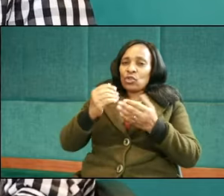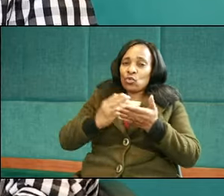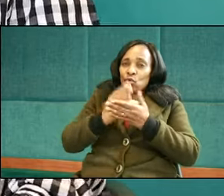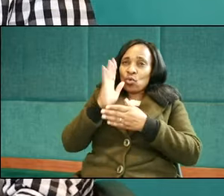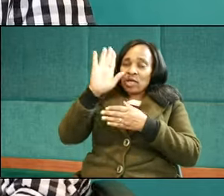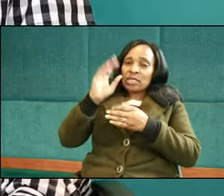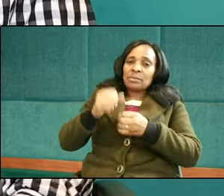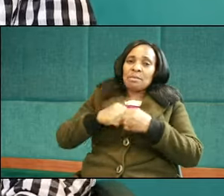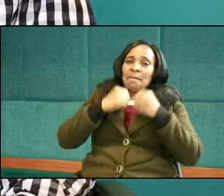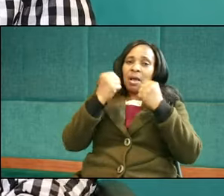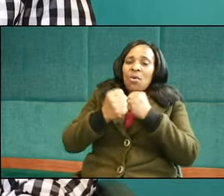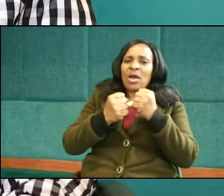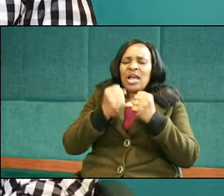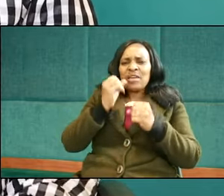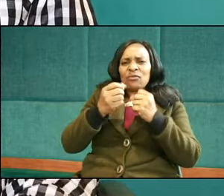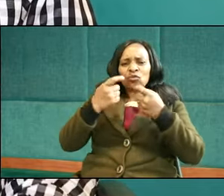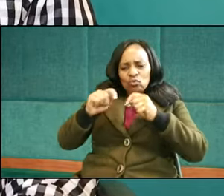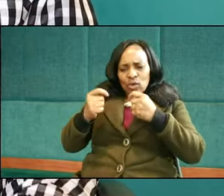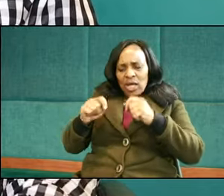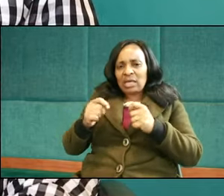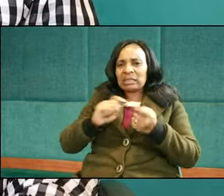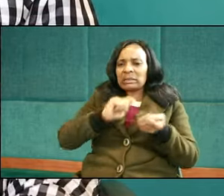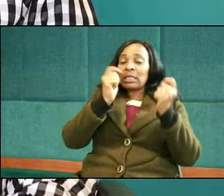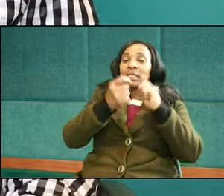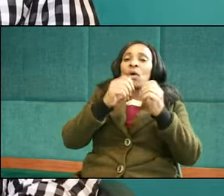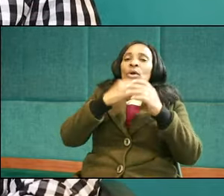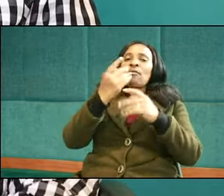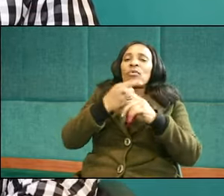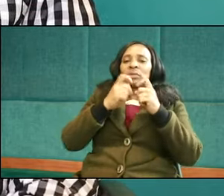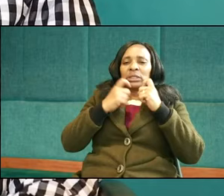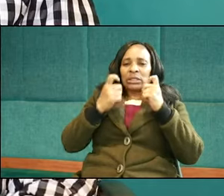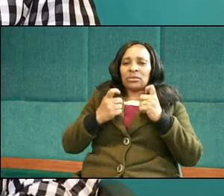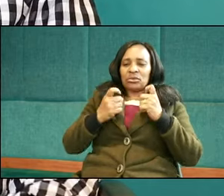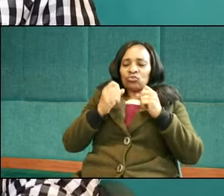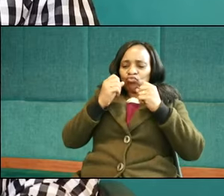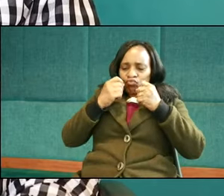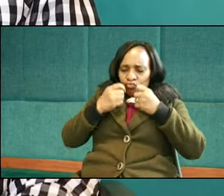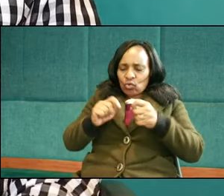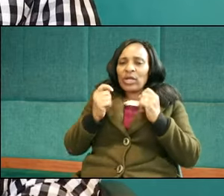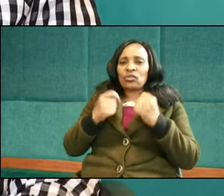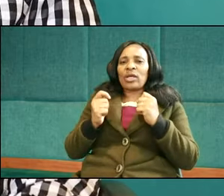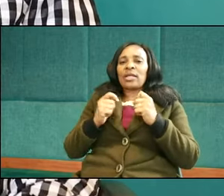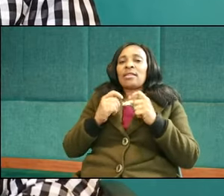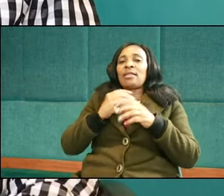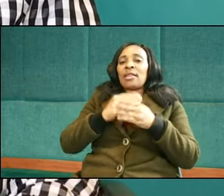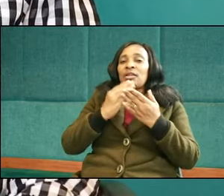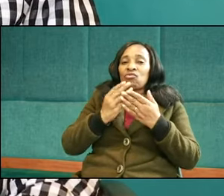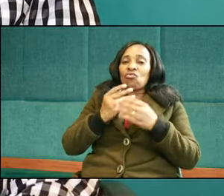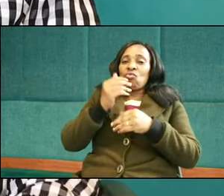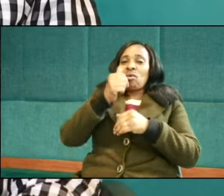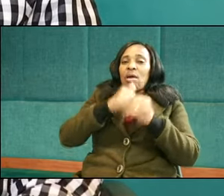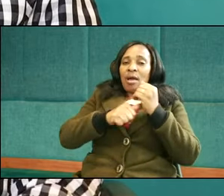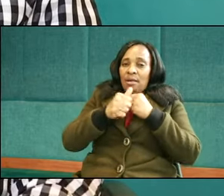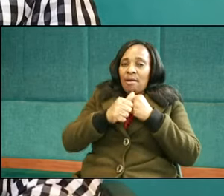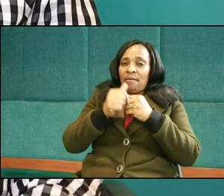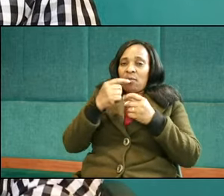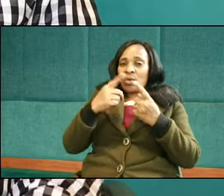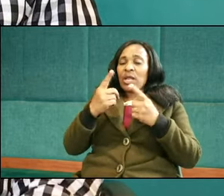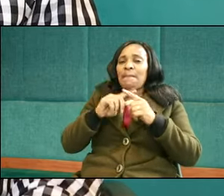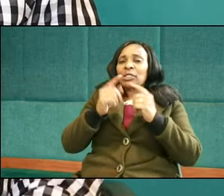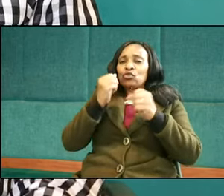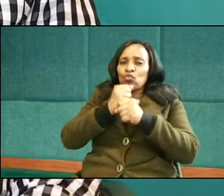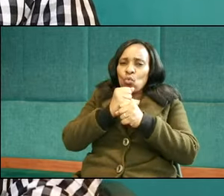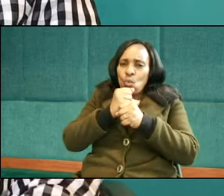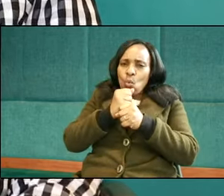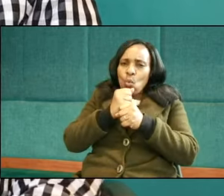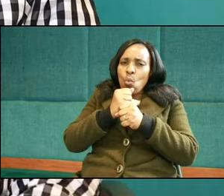we try turning away from sin ourselves, you can try it and you'll end up failing. But if you do it with God, you'll be